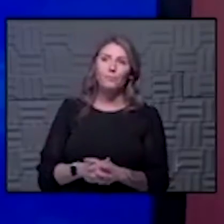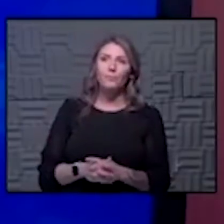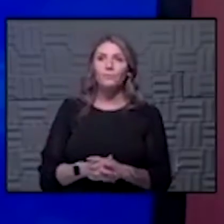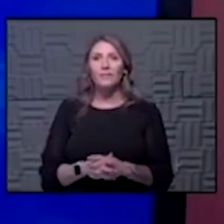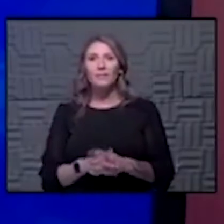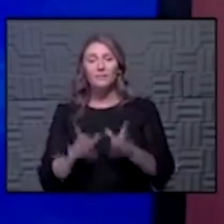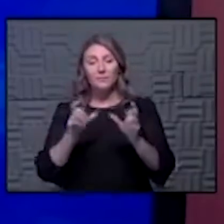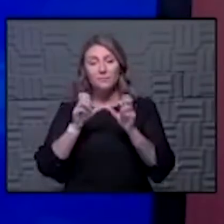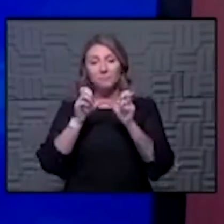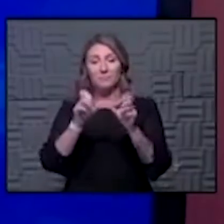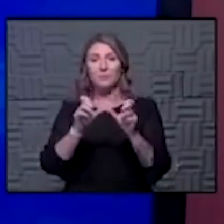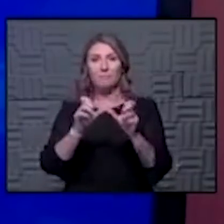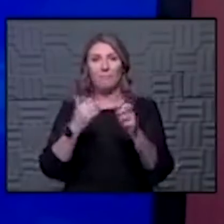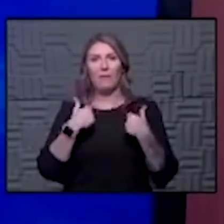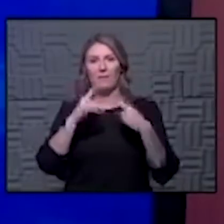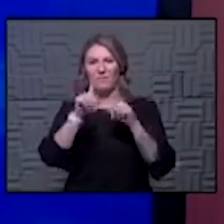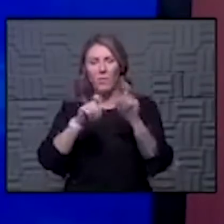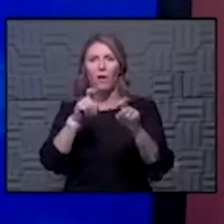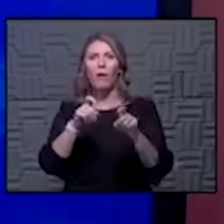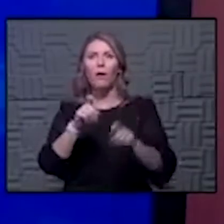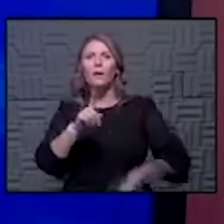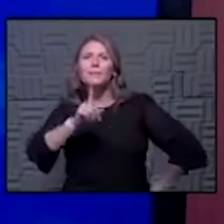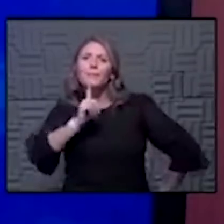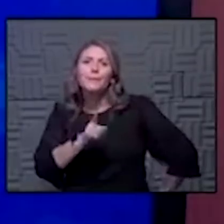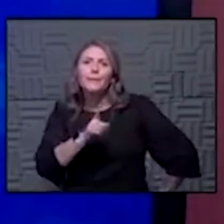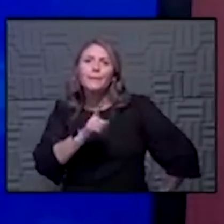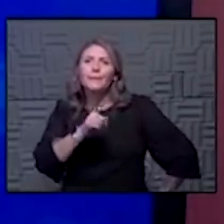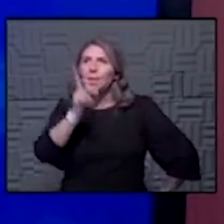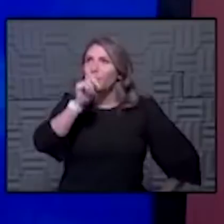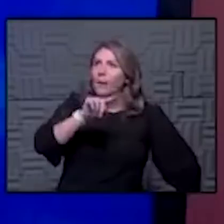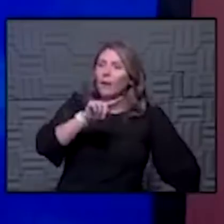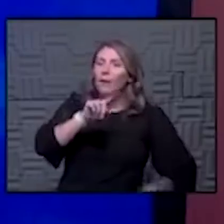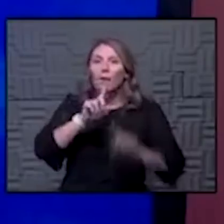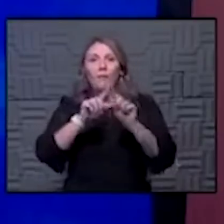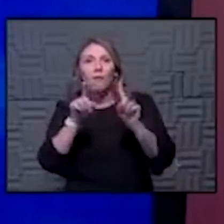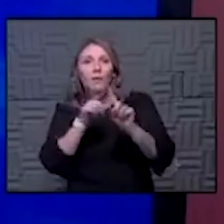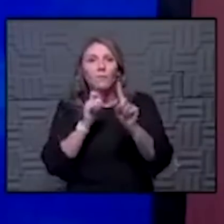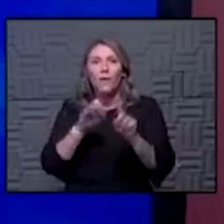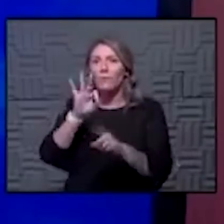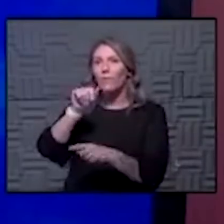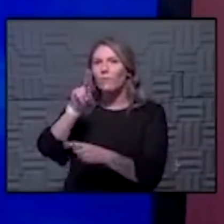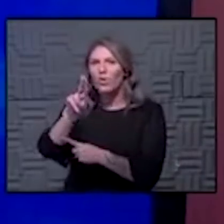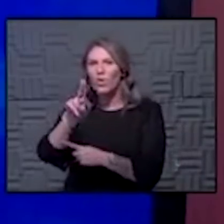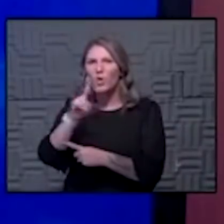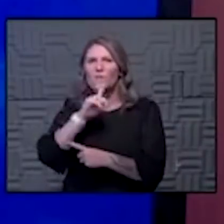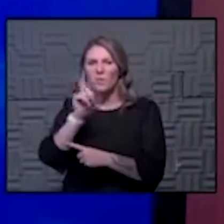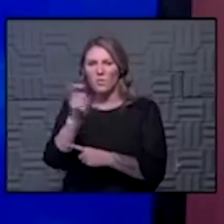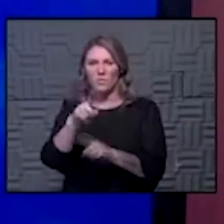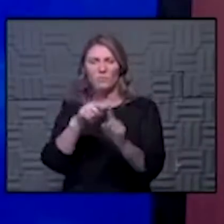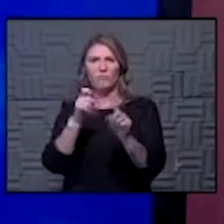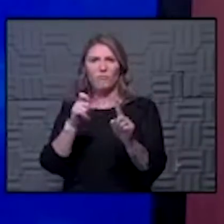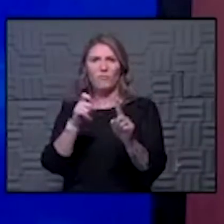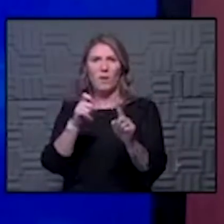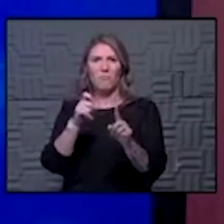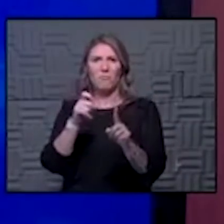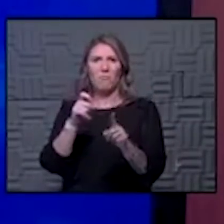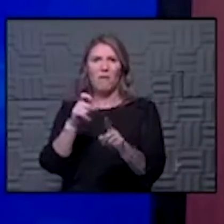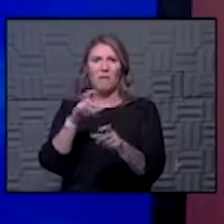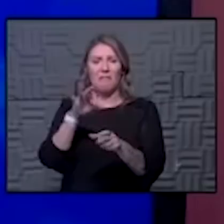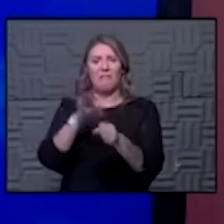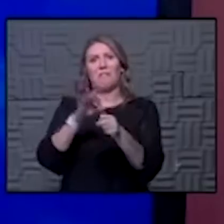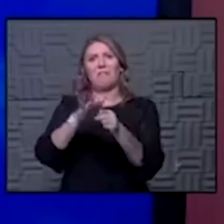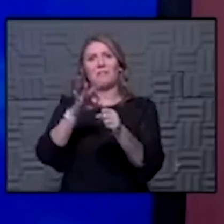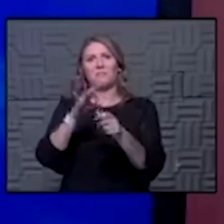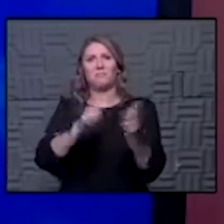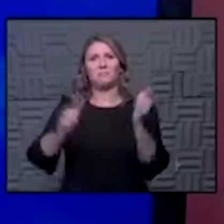there continue to be questions. Is this real? Is this different from the flu? I got that question from a group of elected officials last week. Is